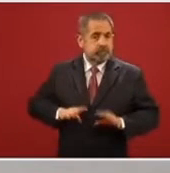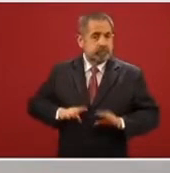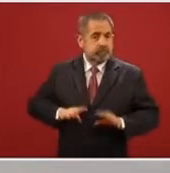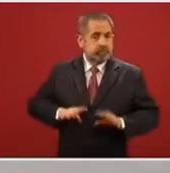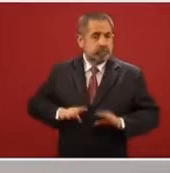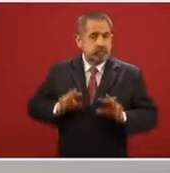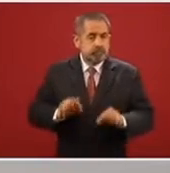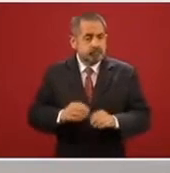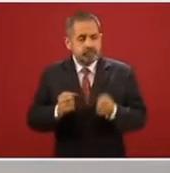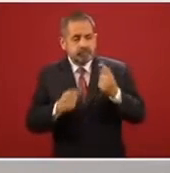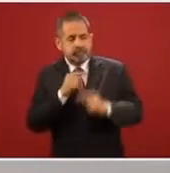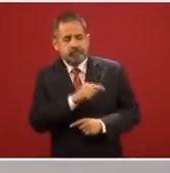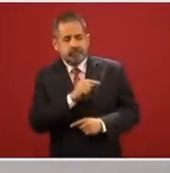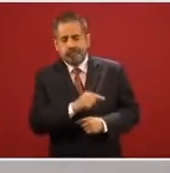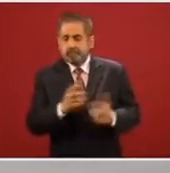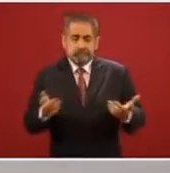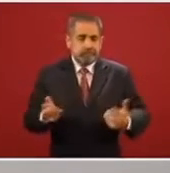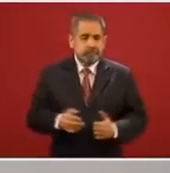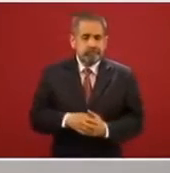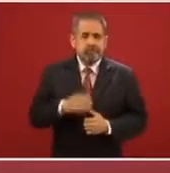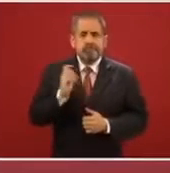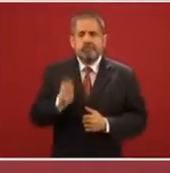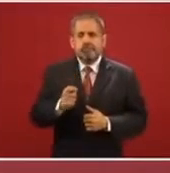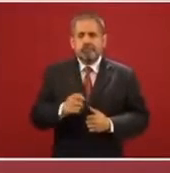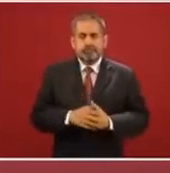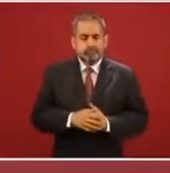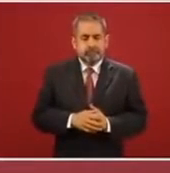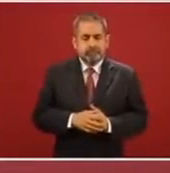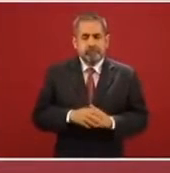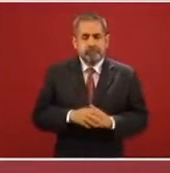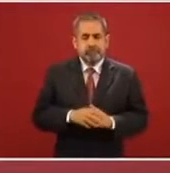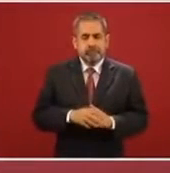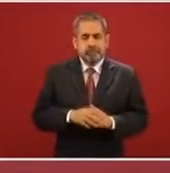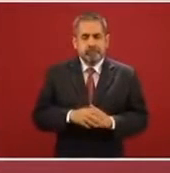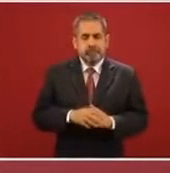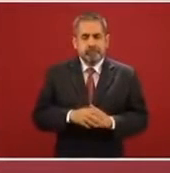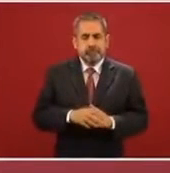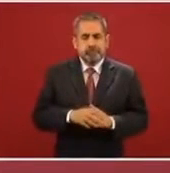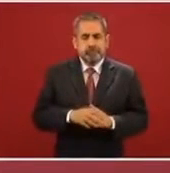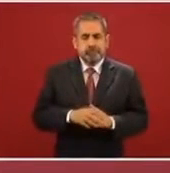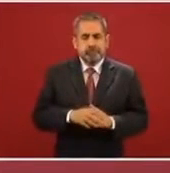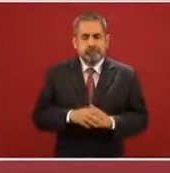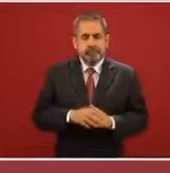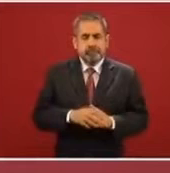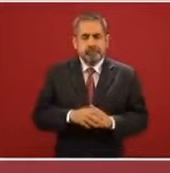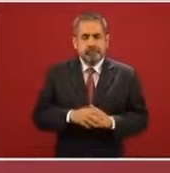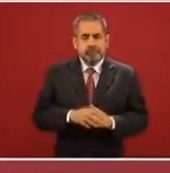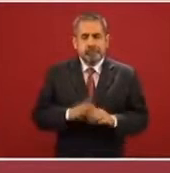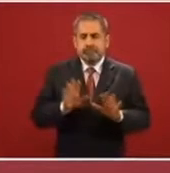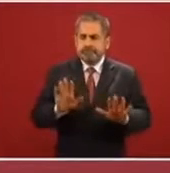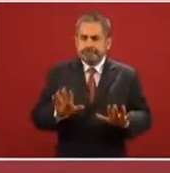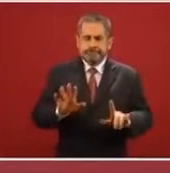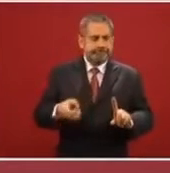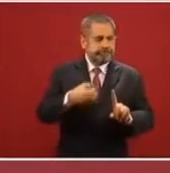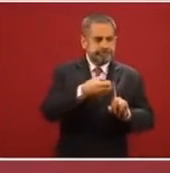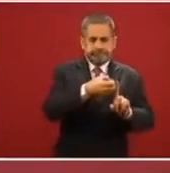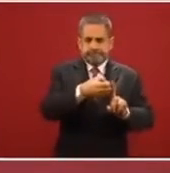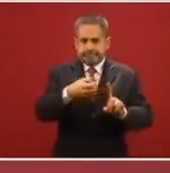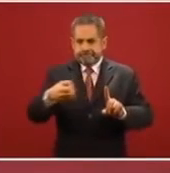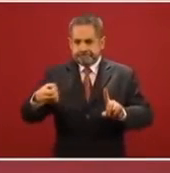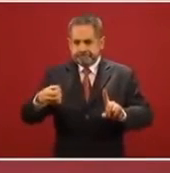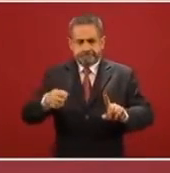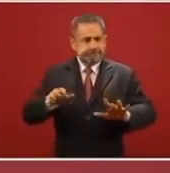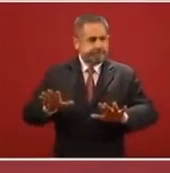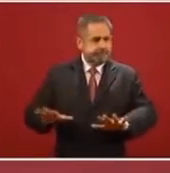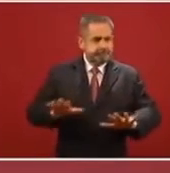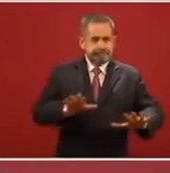this nation, que es mantener el orden, which is to maintain order, mantener el orden